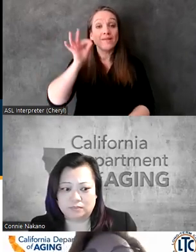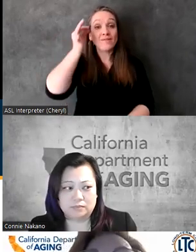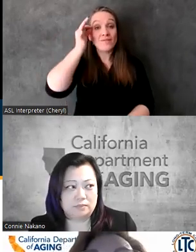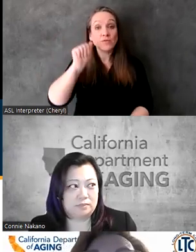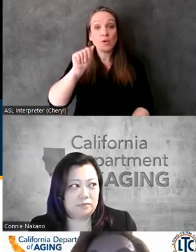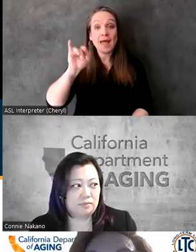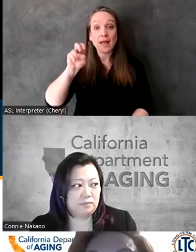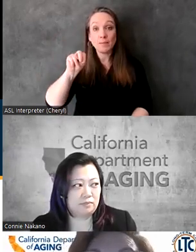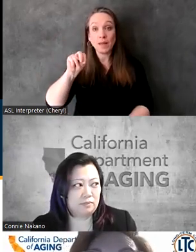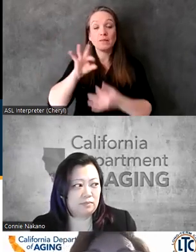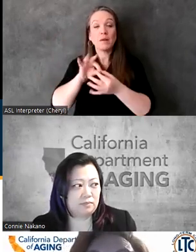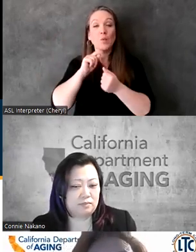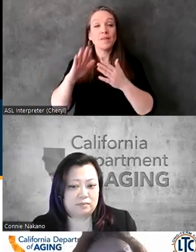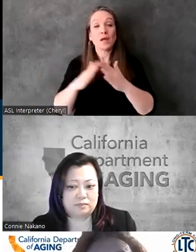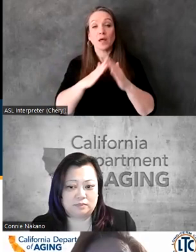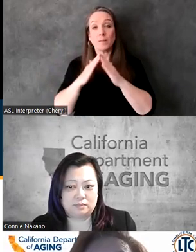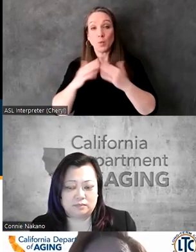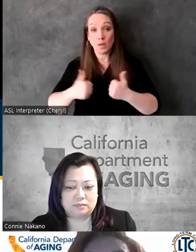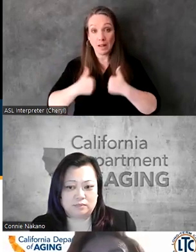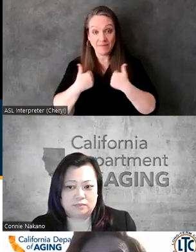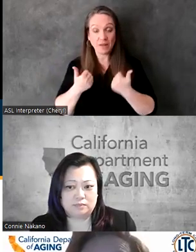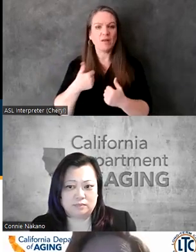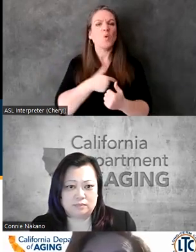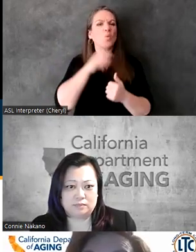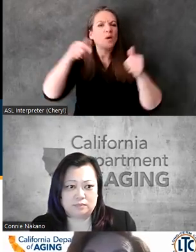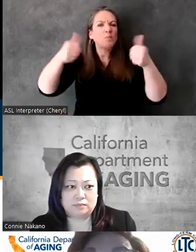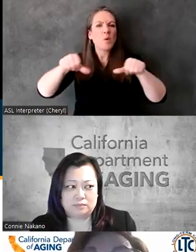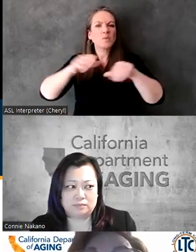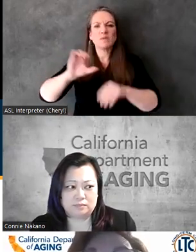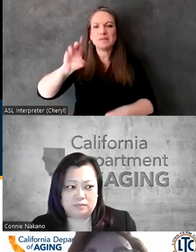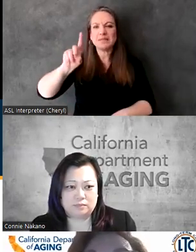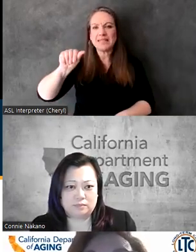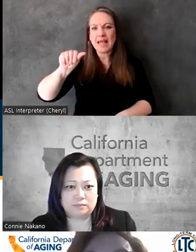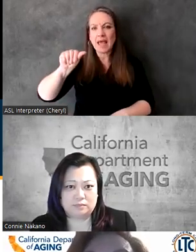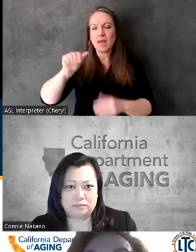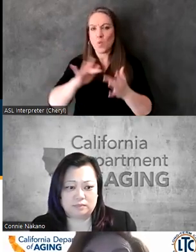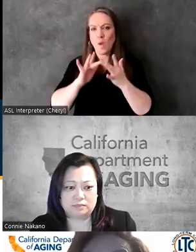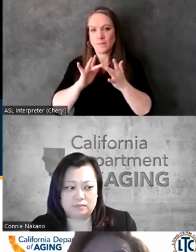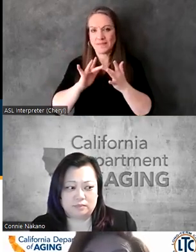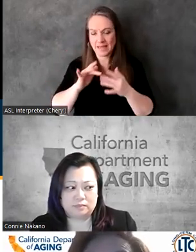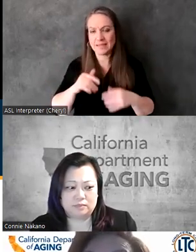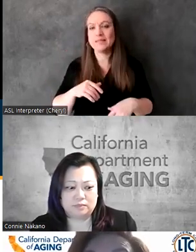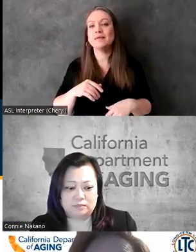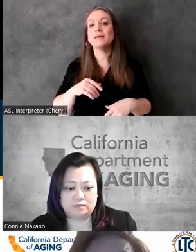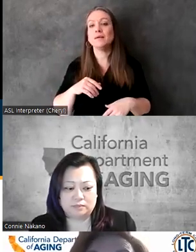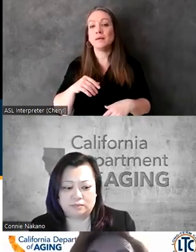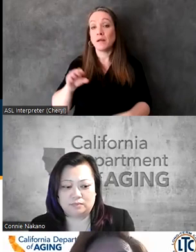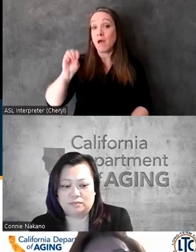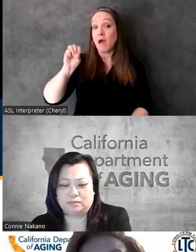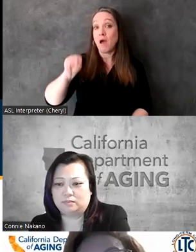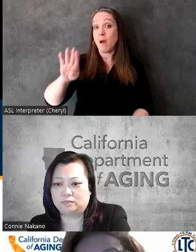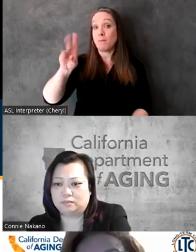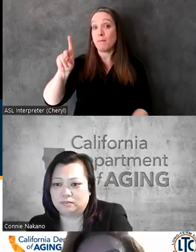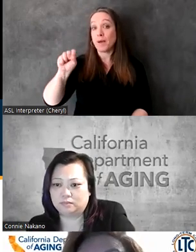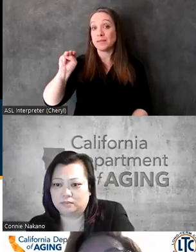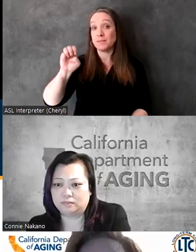Living, and we will be posting that on the CDA website, where the Ombudsman has a website and there